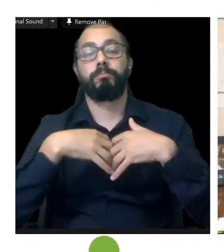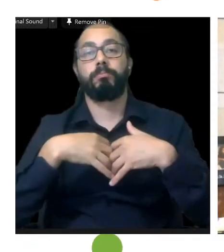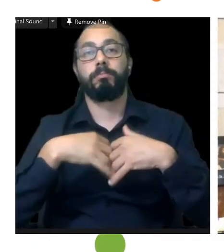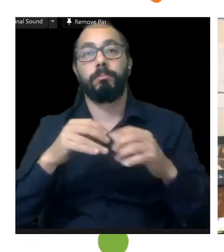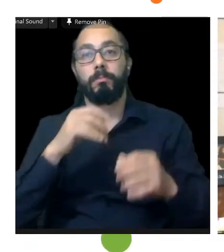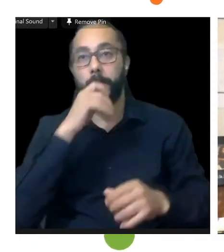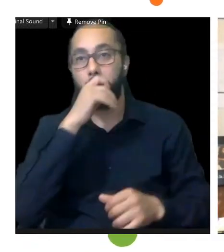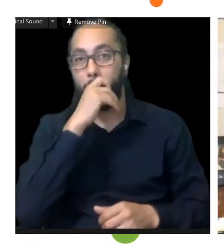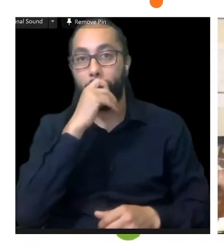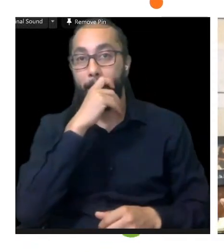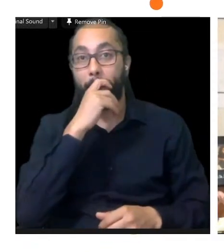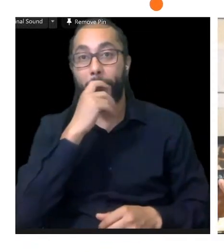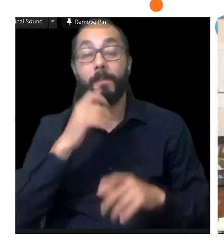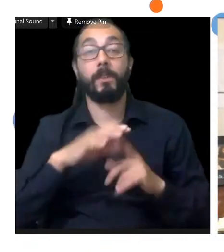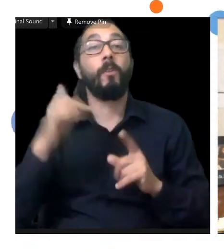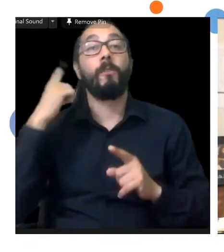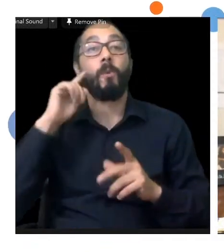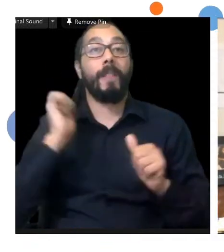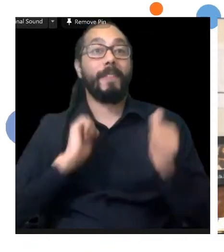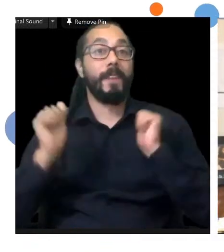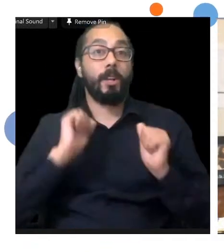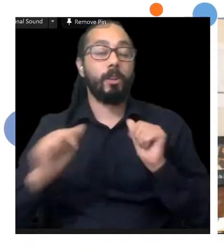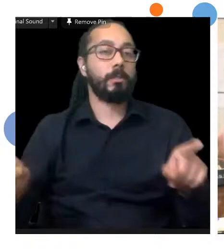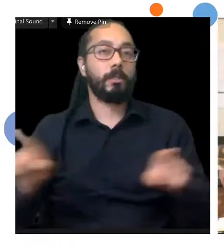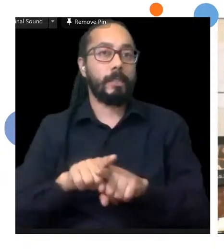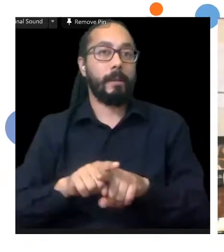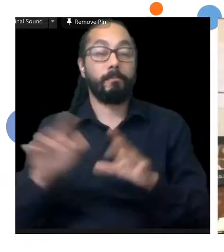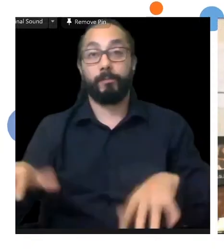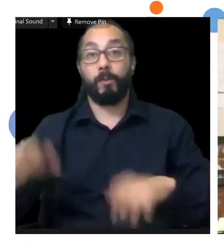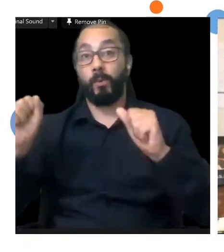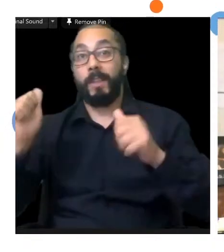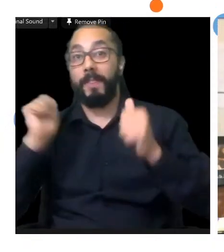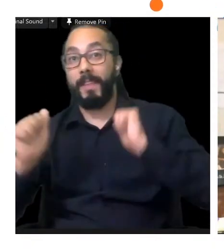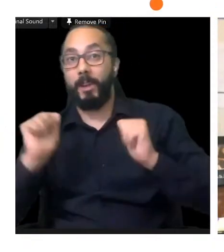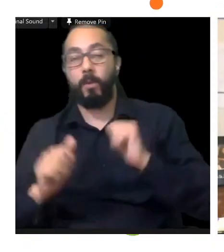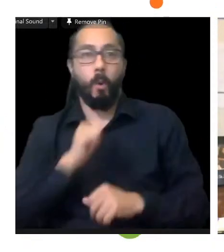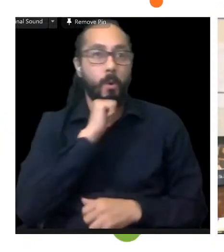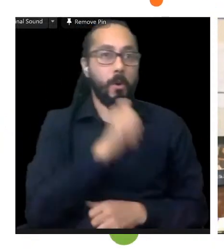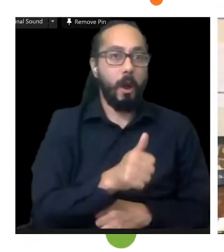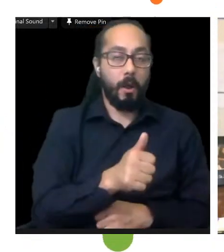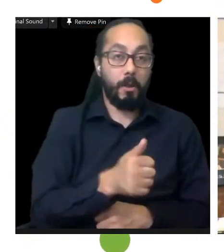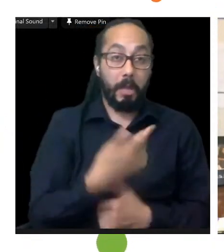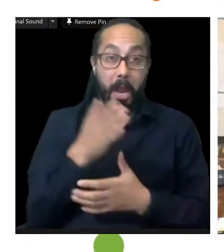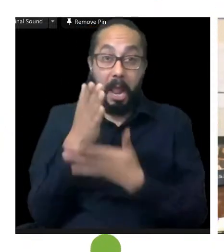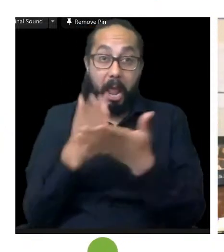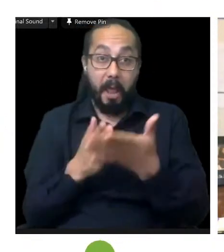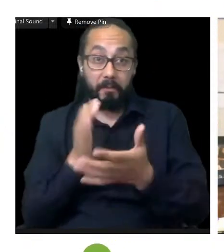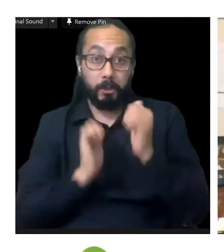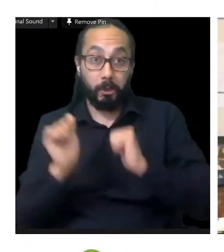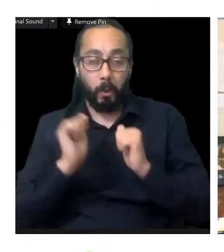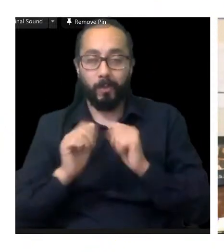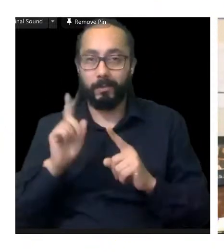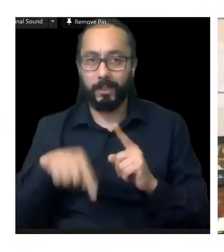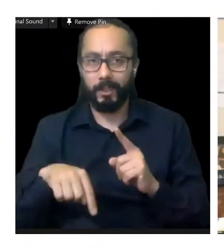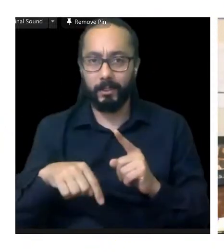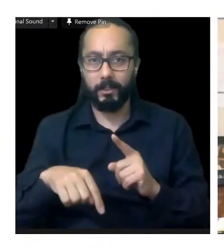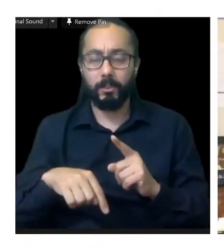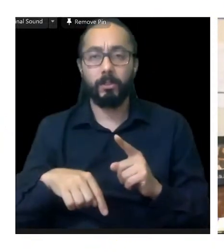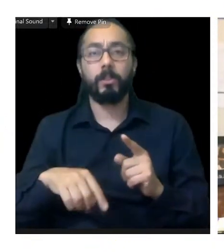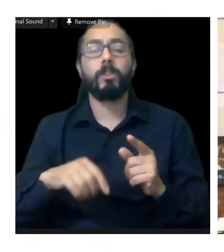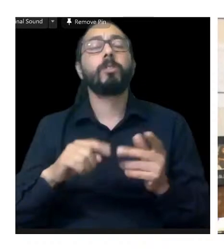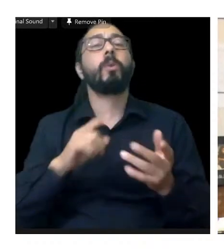a theater, you either have a show or you don't. Like, you can't do half a show. And so, there's, very high operating